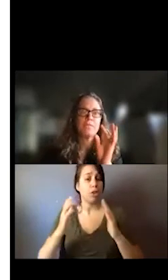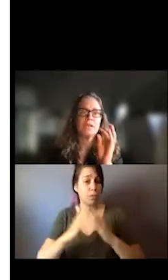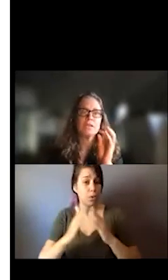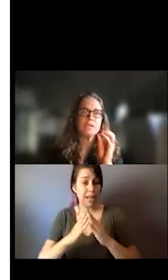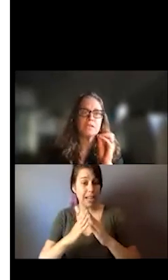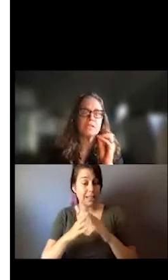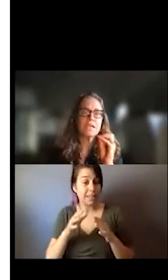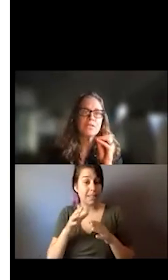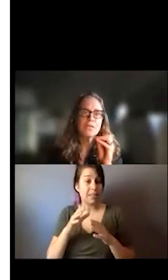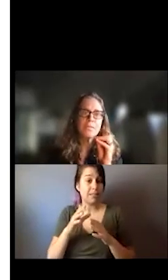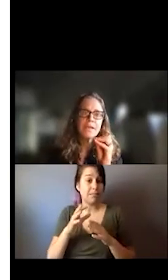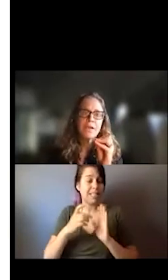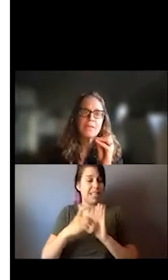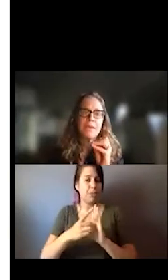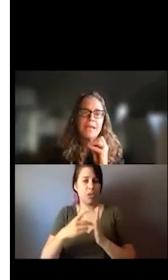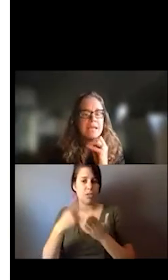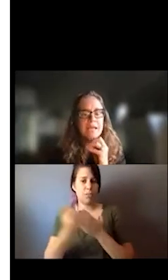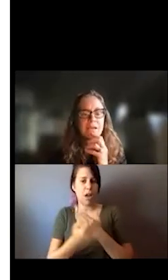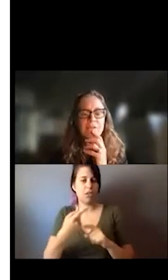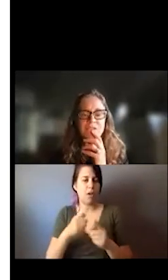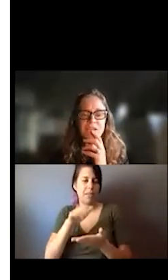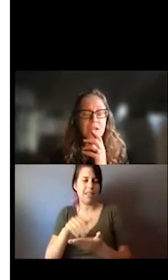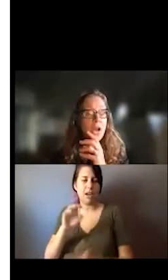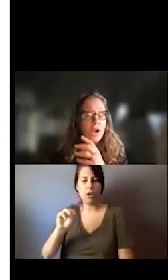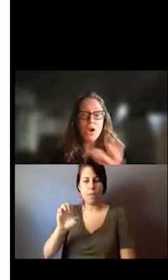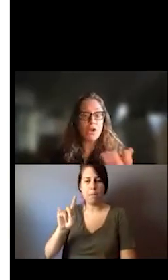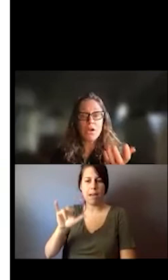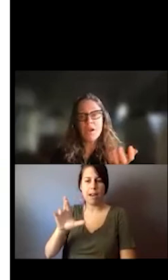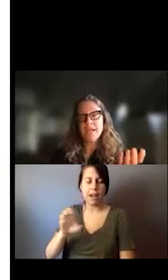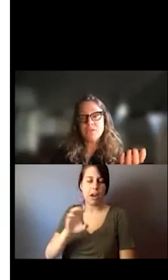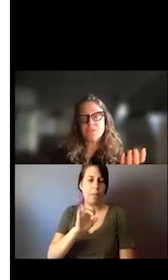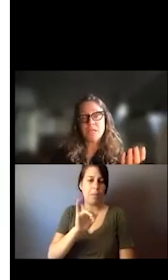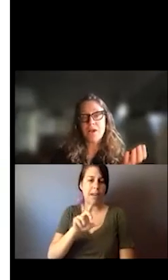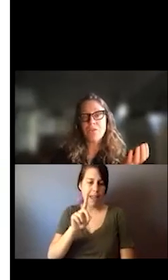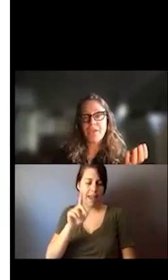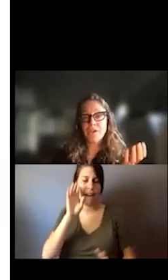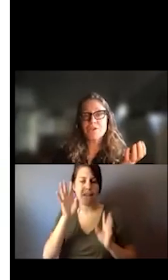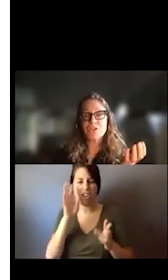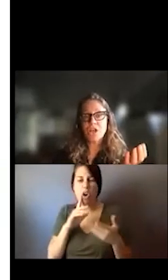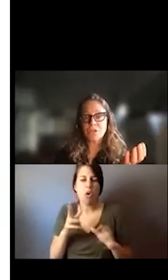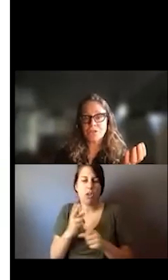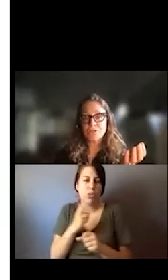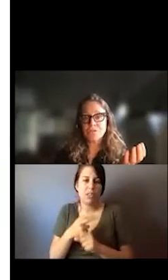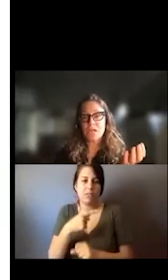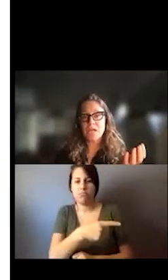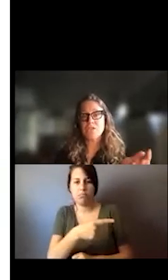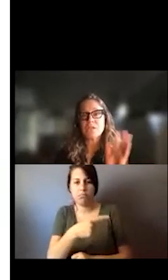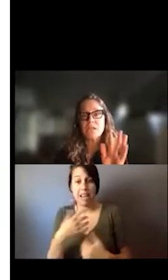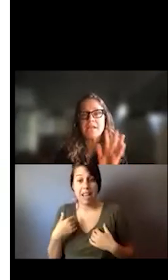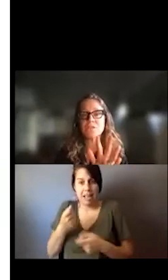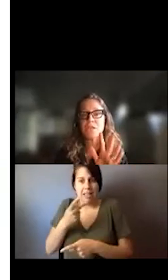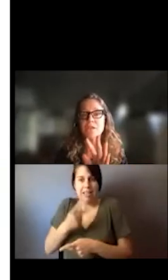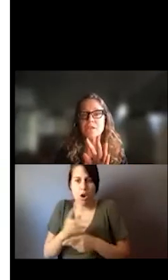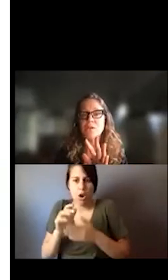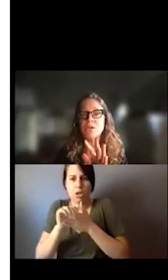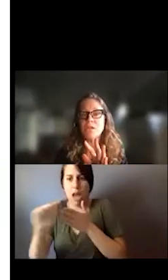demonstration project from the Center for Medicare and Medicaid Innovation are already using healthcare dollars